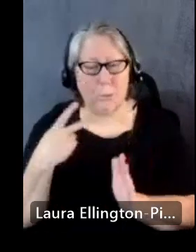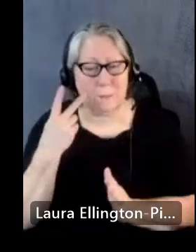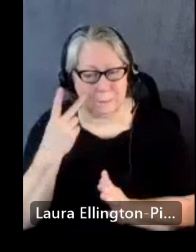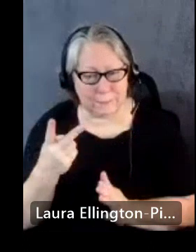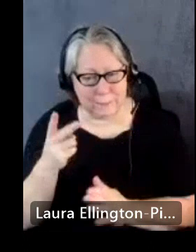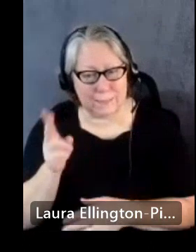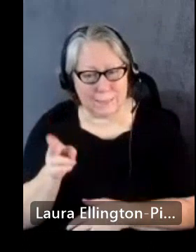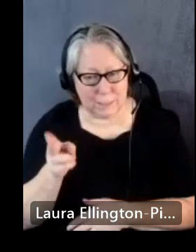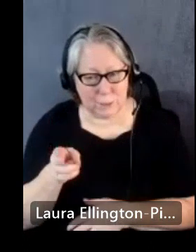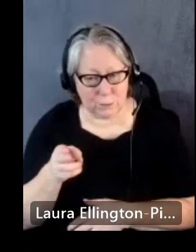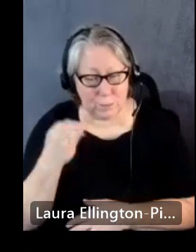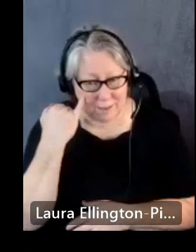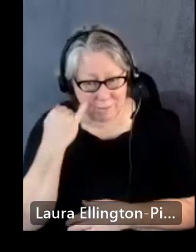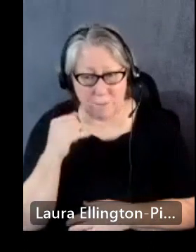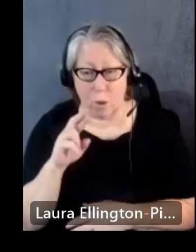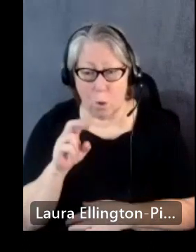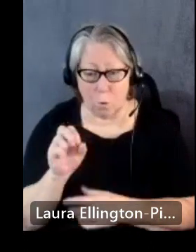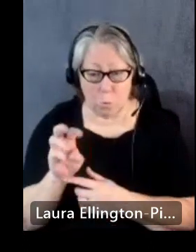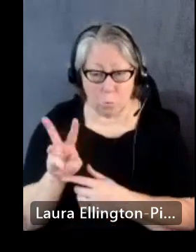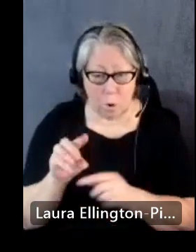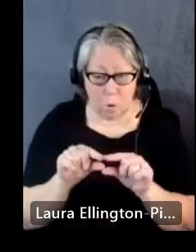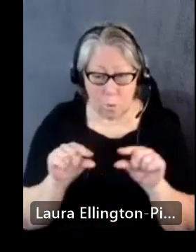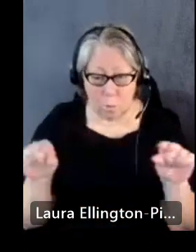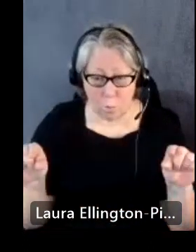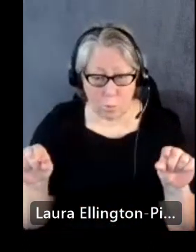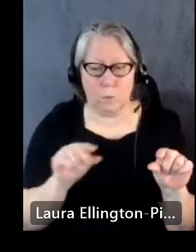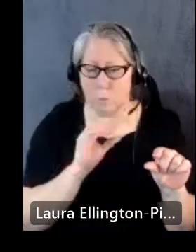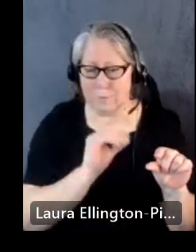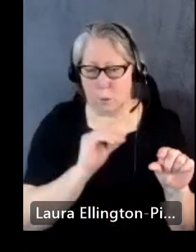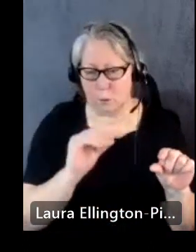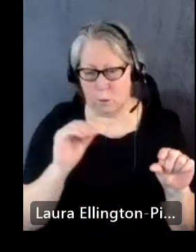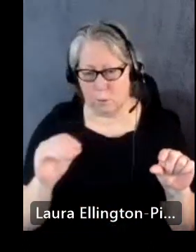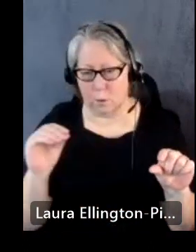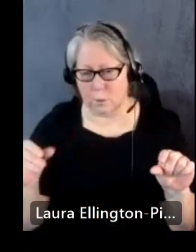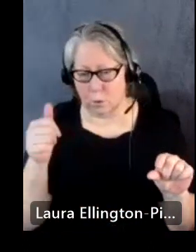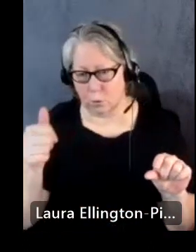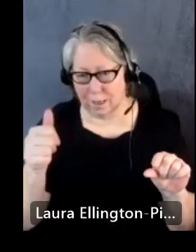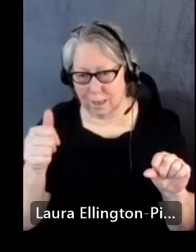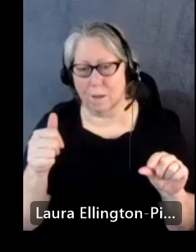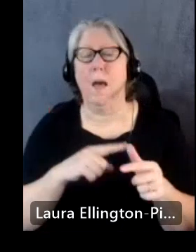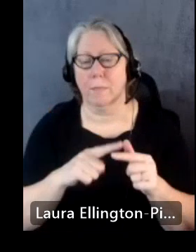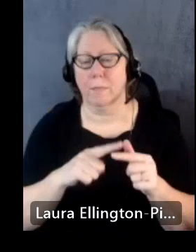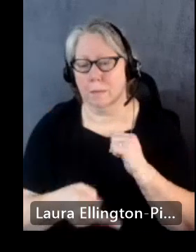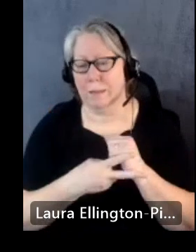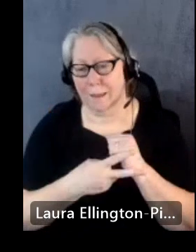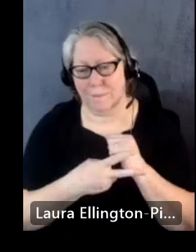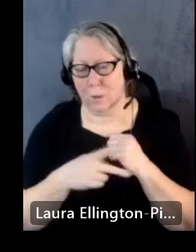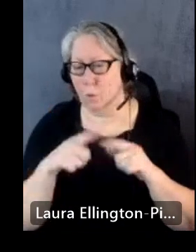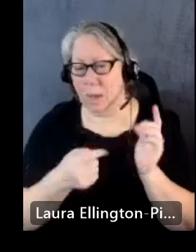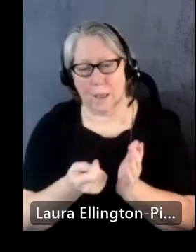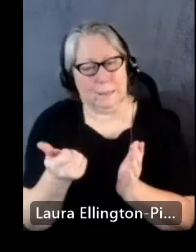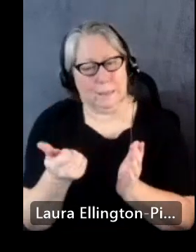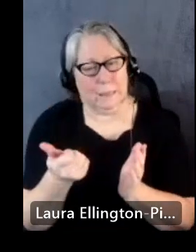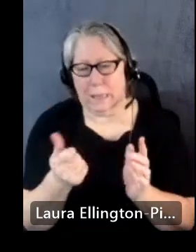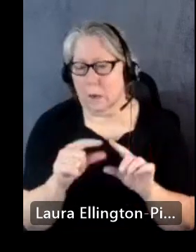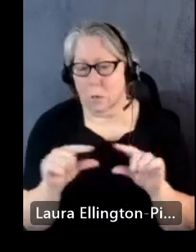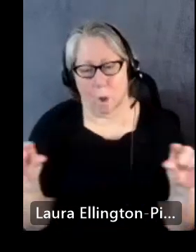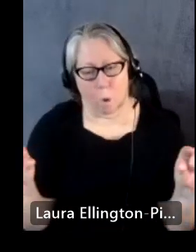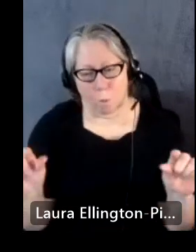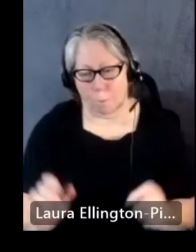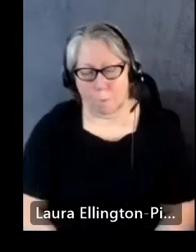you need to get rid of it, you have to manually zero it out and save it. So keep that in mind.